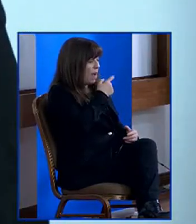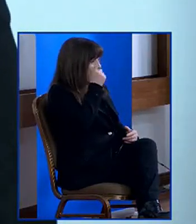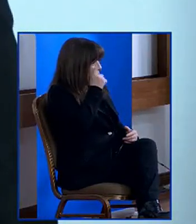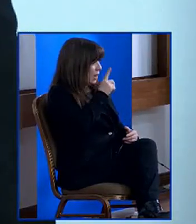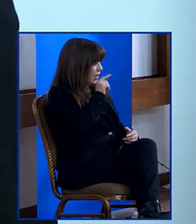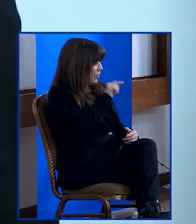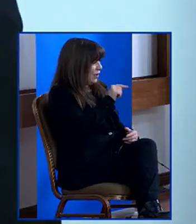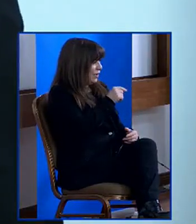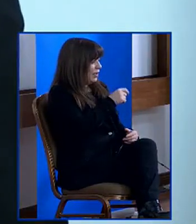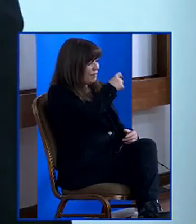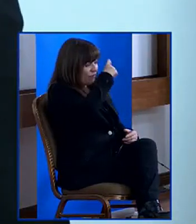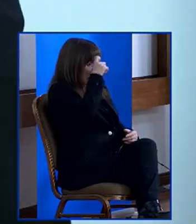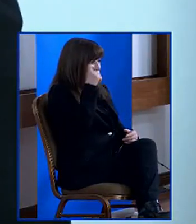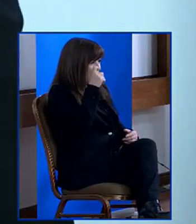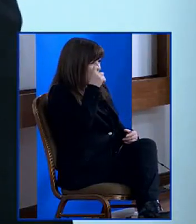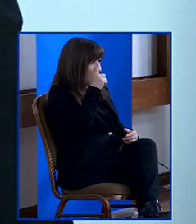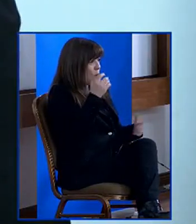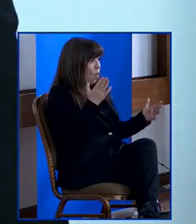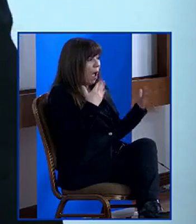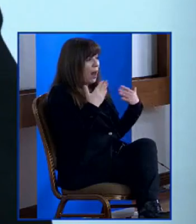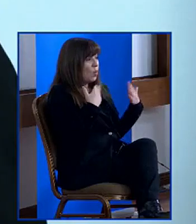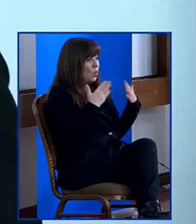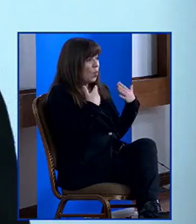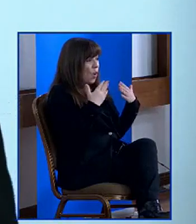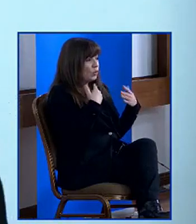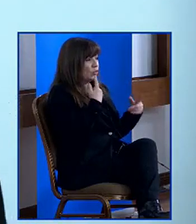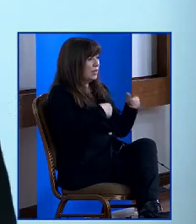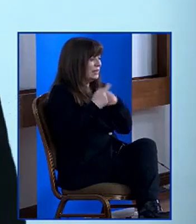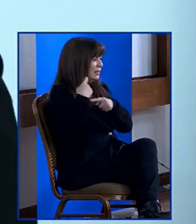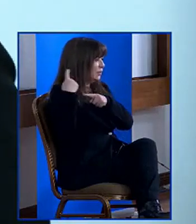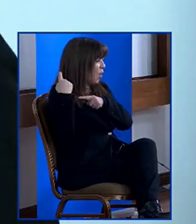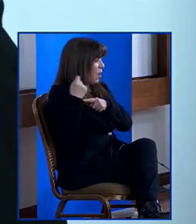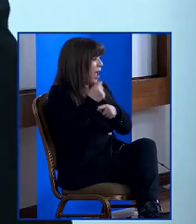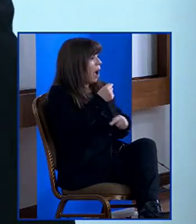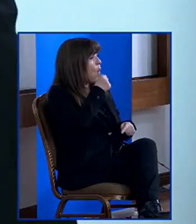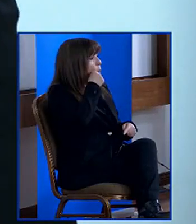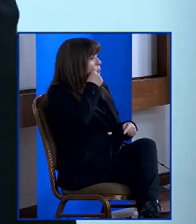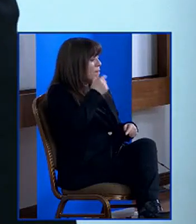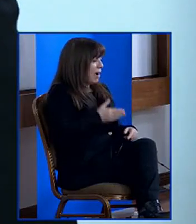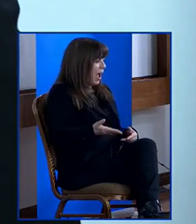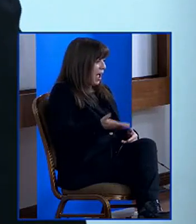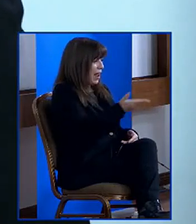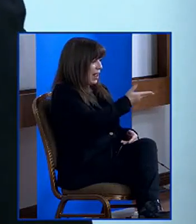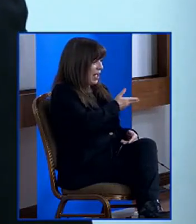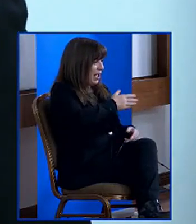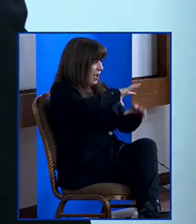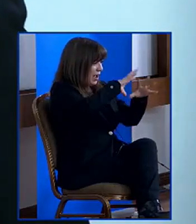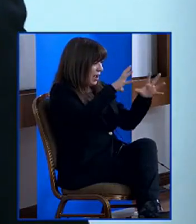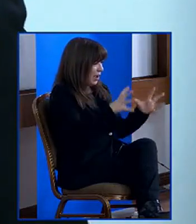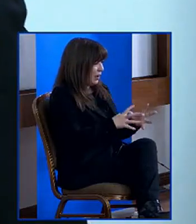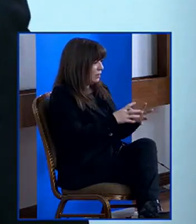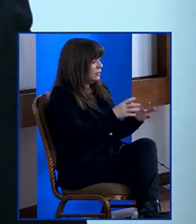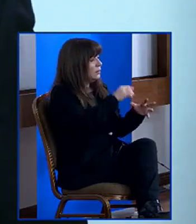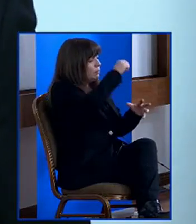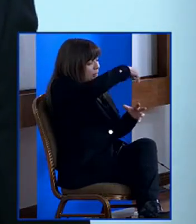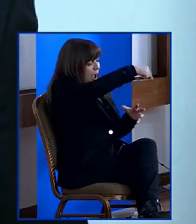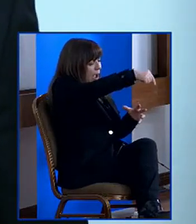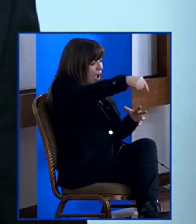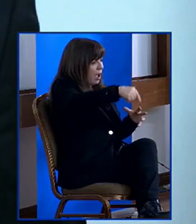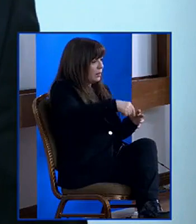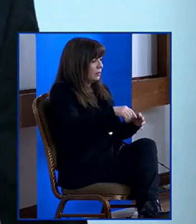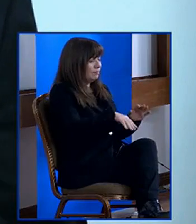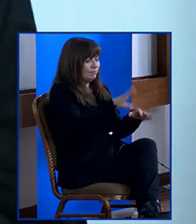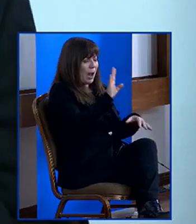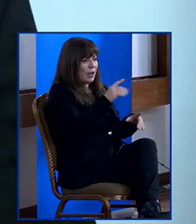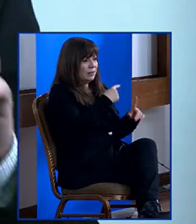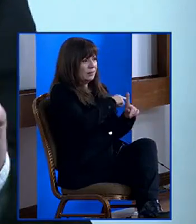many countries have broken their record for temperatures. And so it might seem strange that